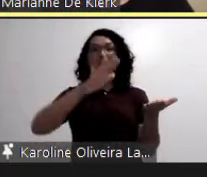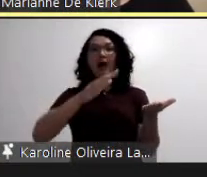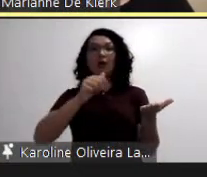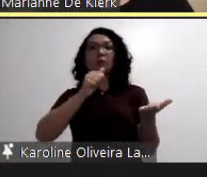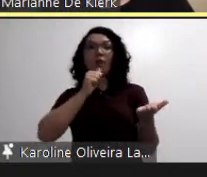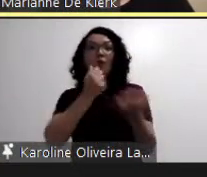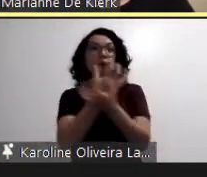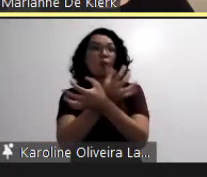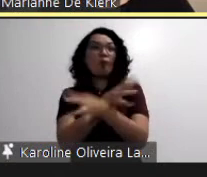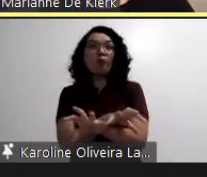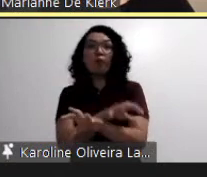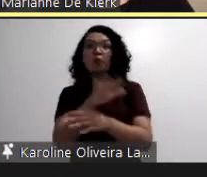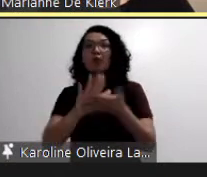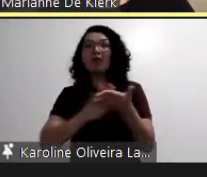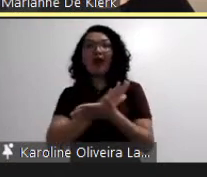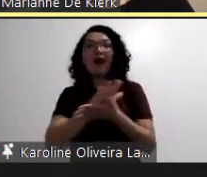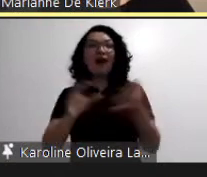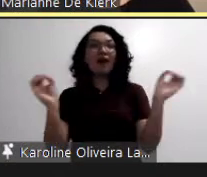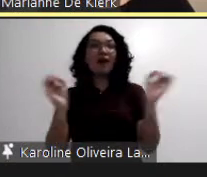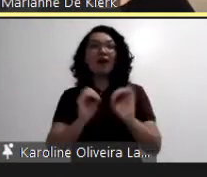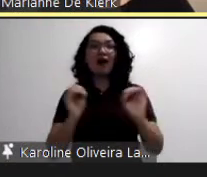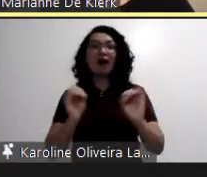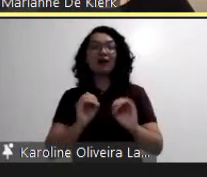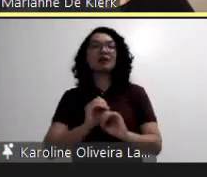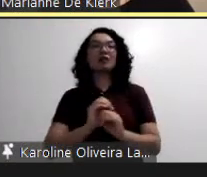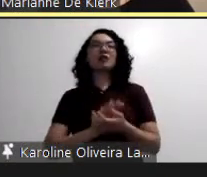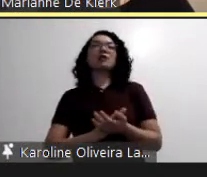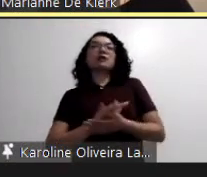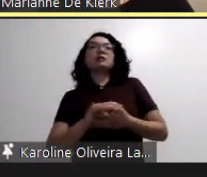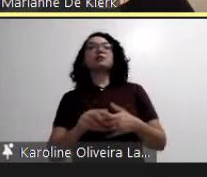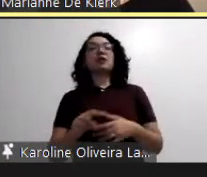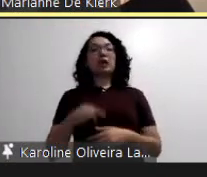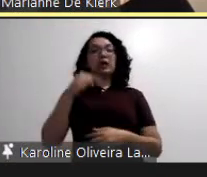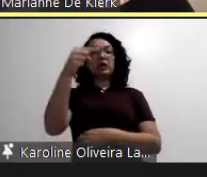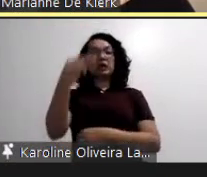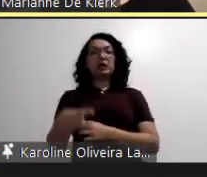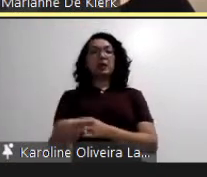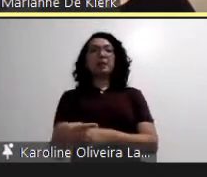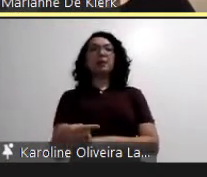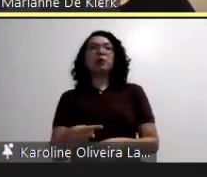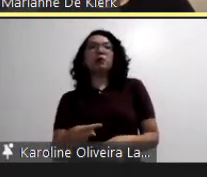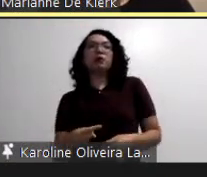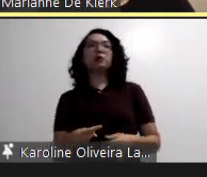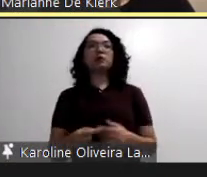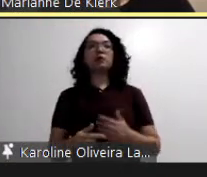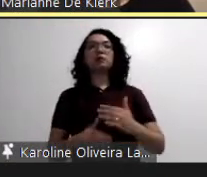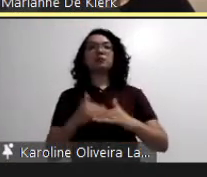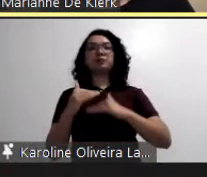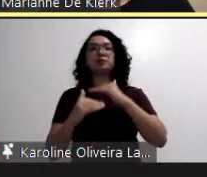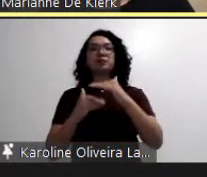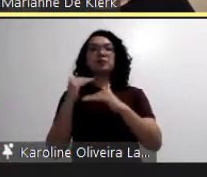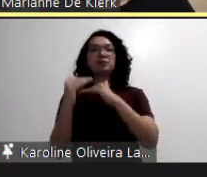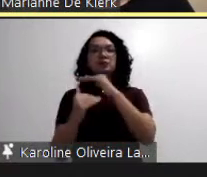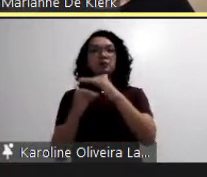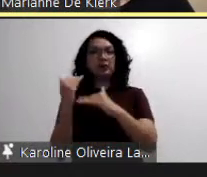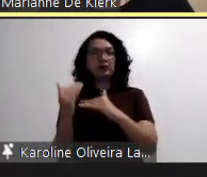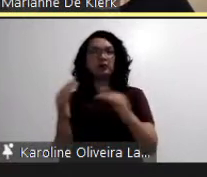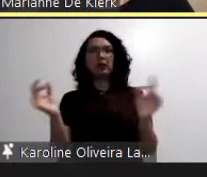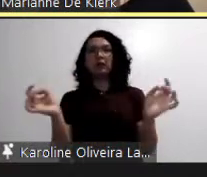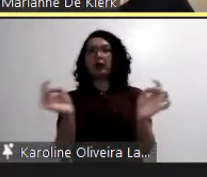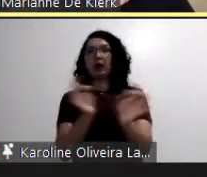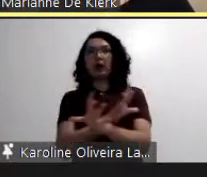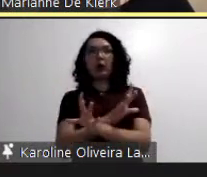now Absa Bank. You can see in the background the brutalist structure, and then a large theater entertainment